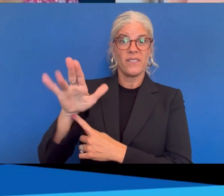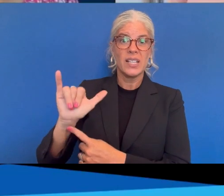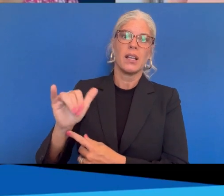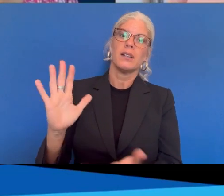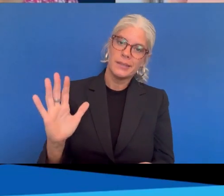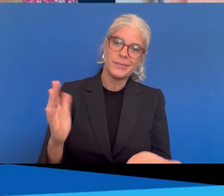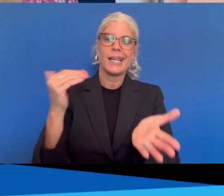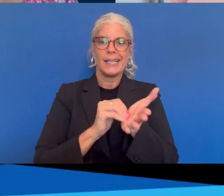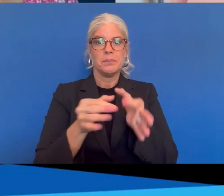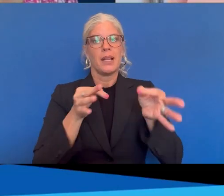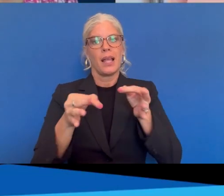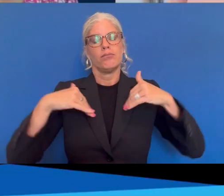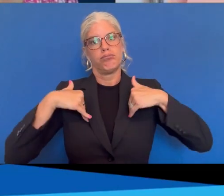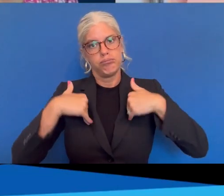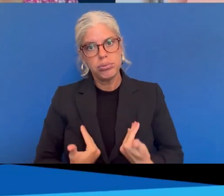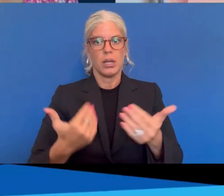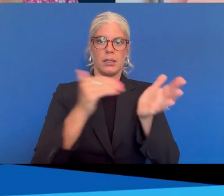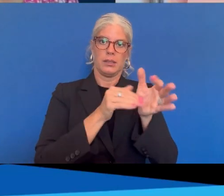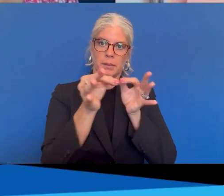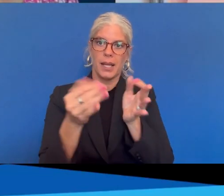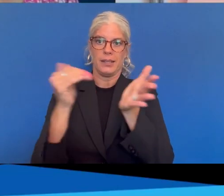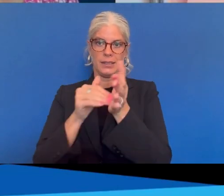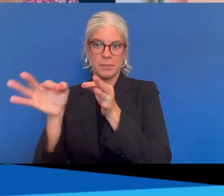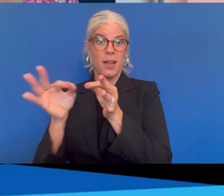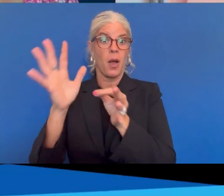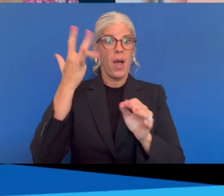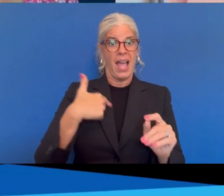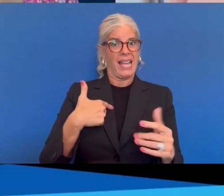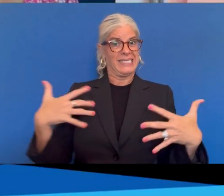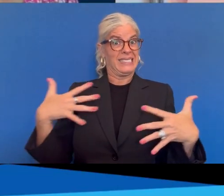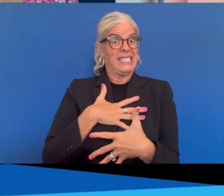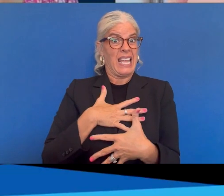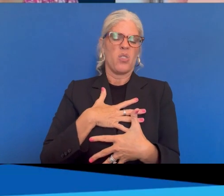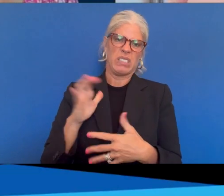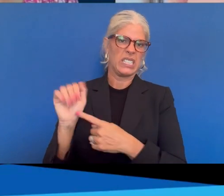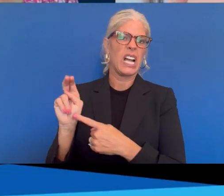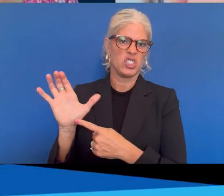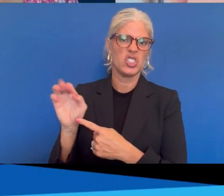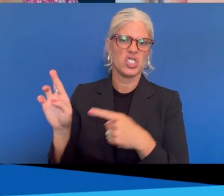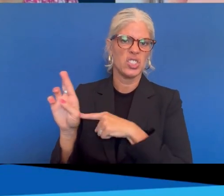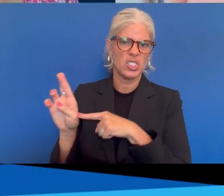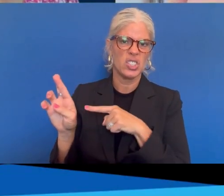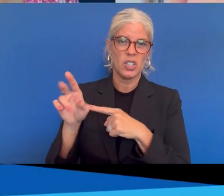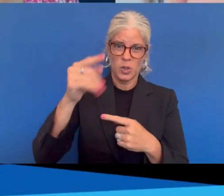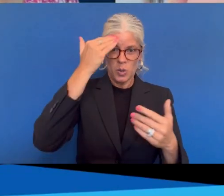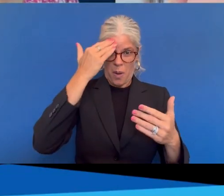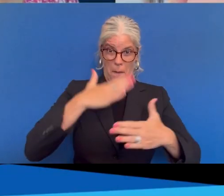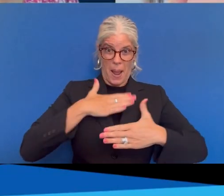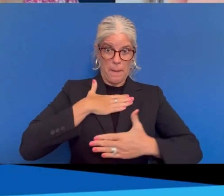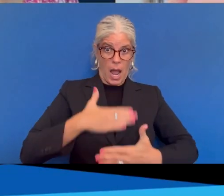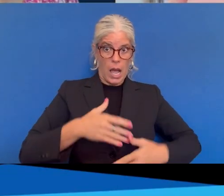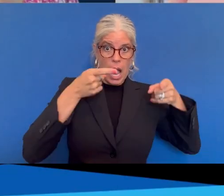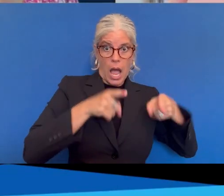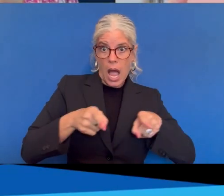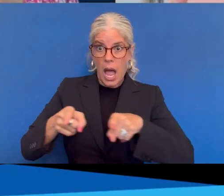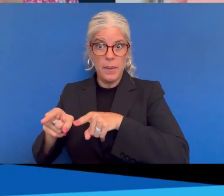me, because I'm scared about having cancer, what's happening to my body. There's not many